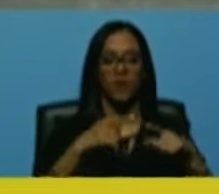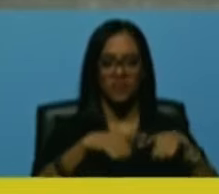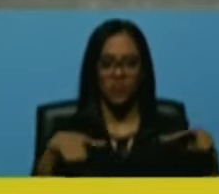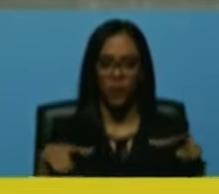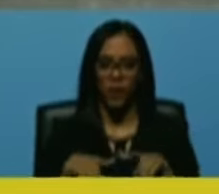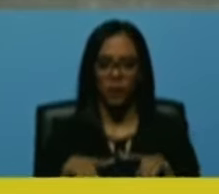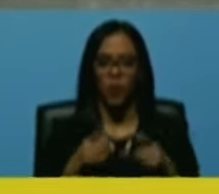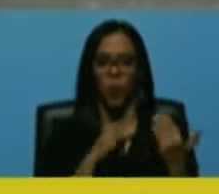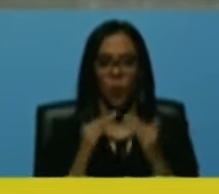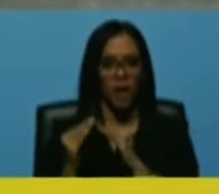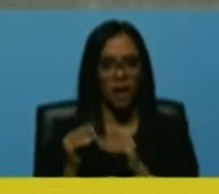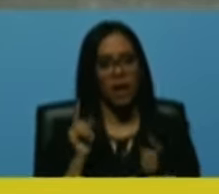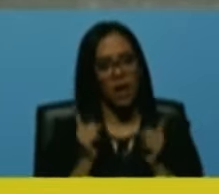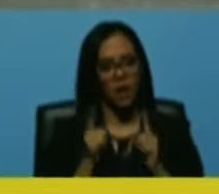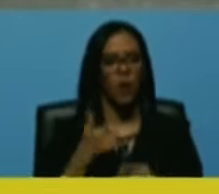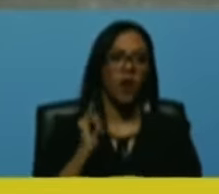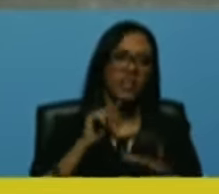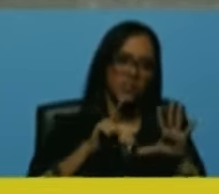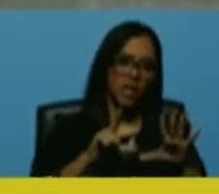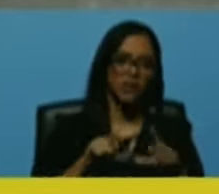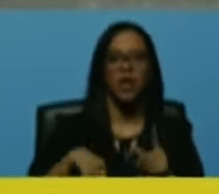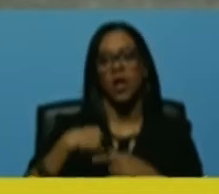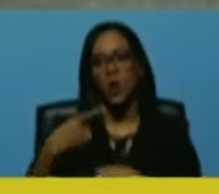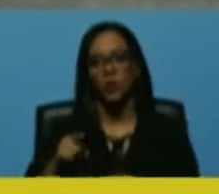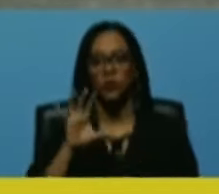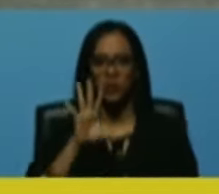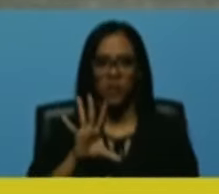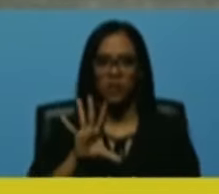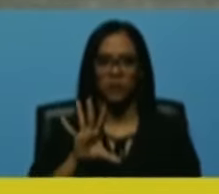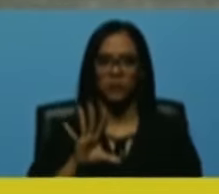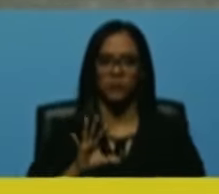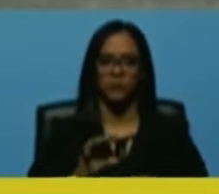circuits, and some of them are 7 or 5.